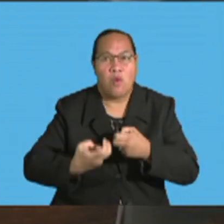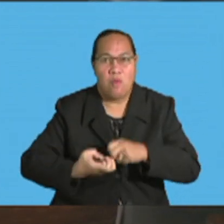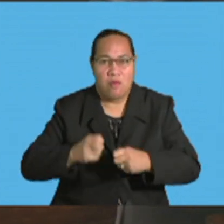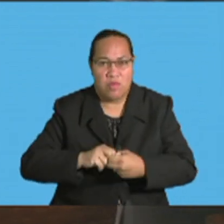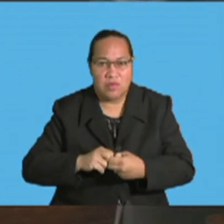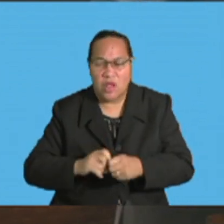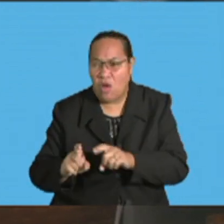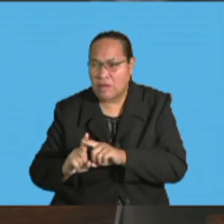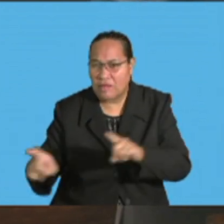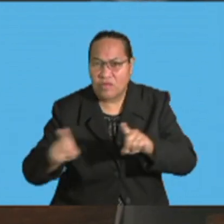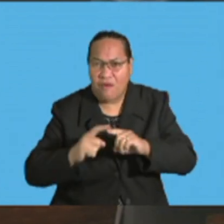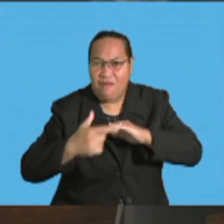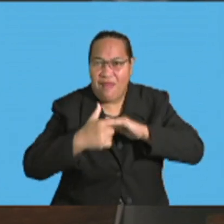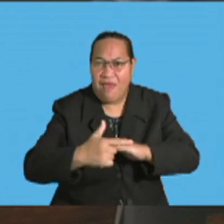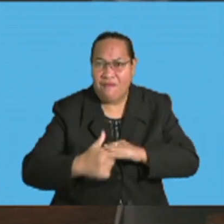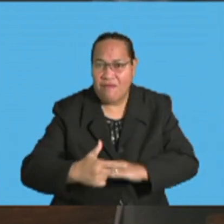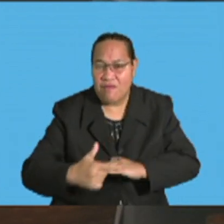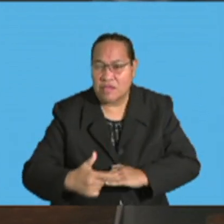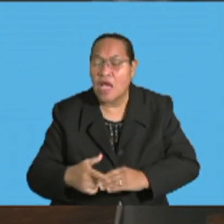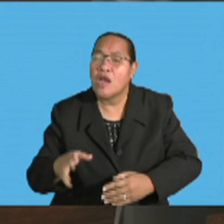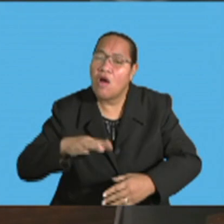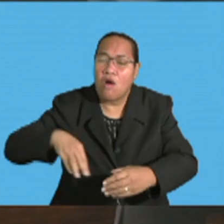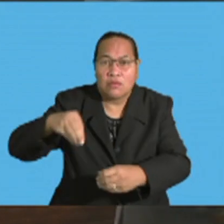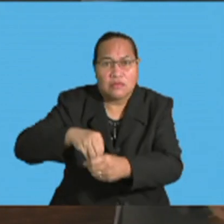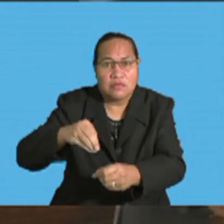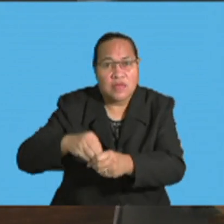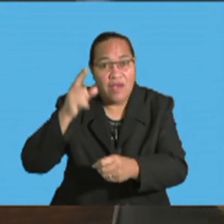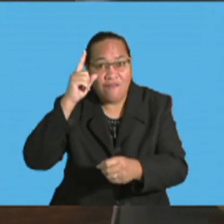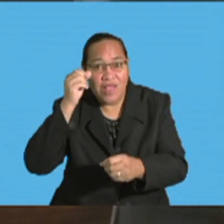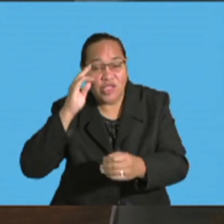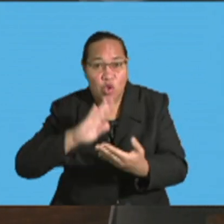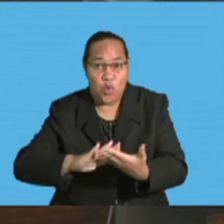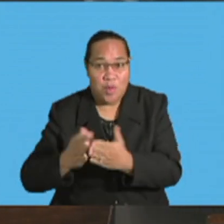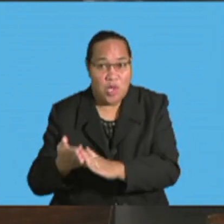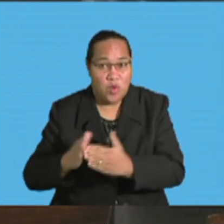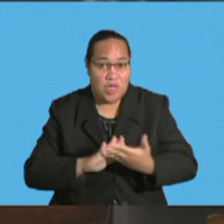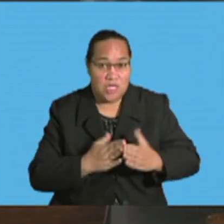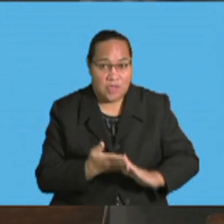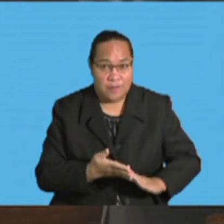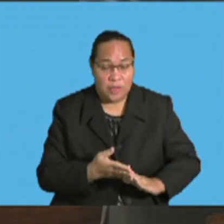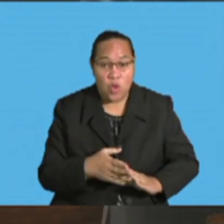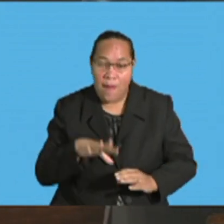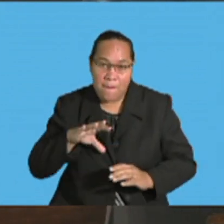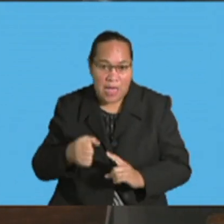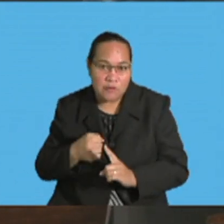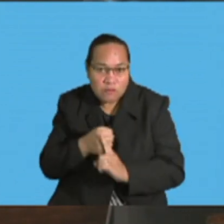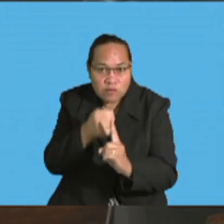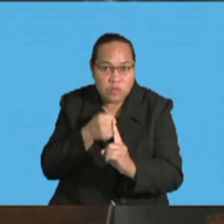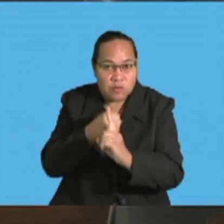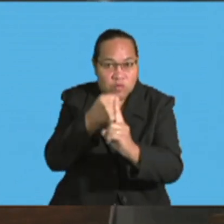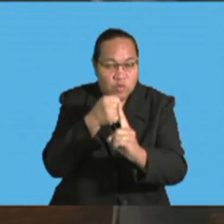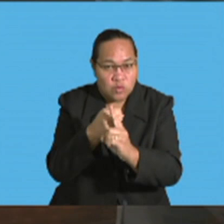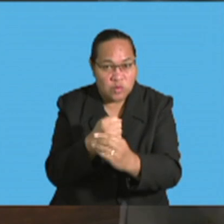of society and in every Fijian community. And only by taking this problem head-on and